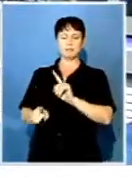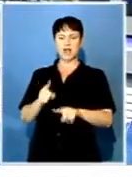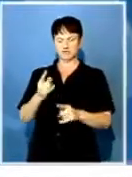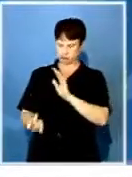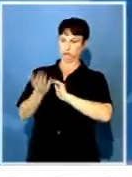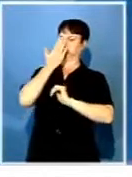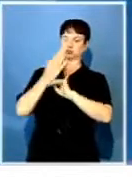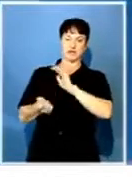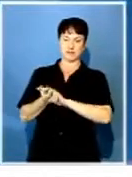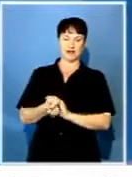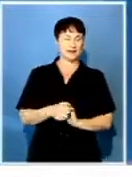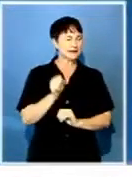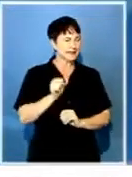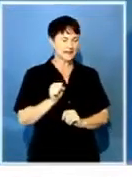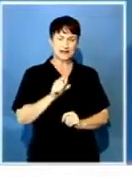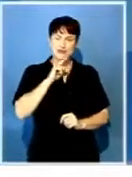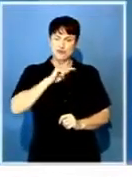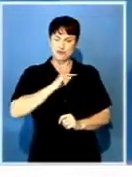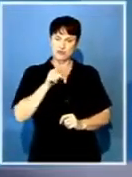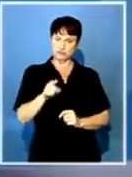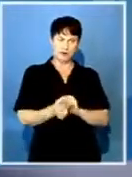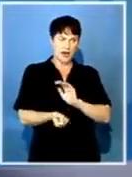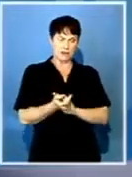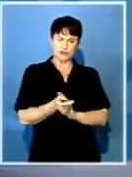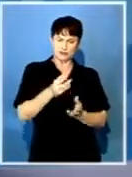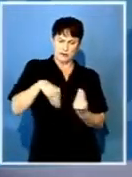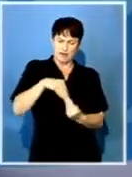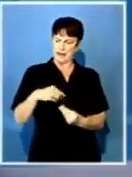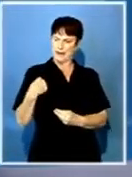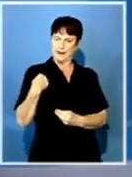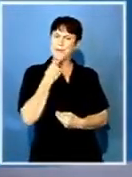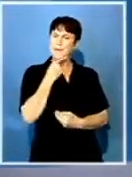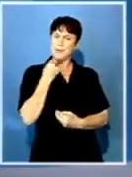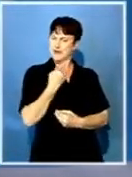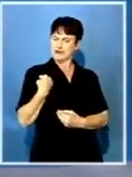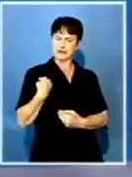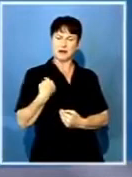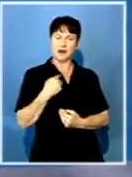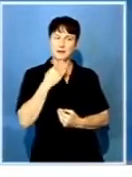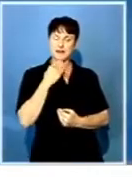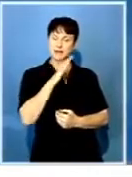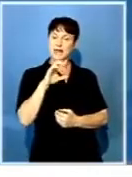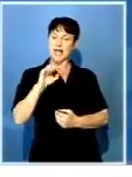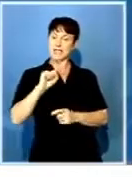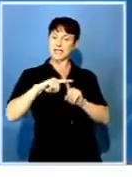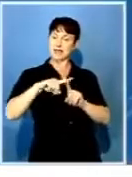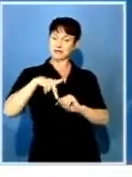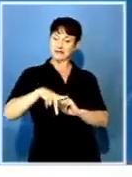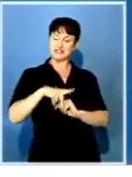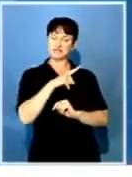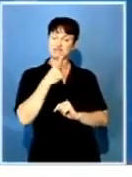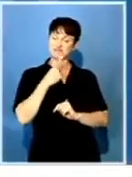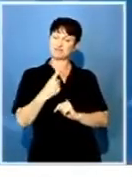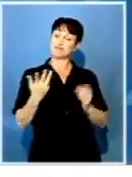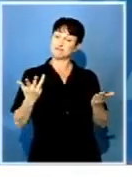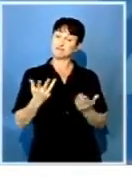of the reshuffle, and in the rationale, which is the explanatory note of Standard & Poor, high up there